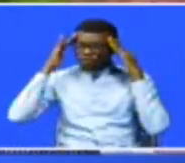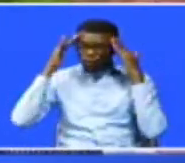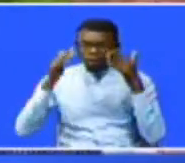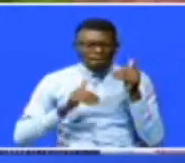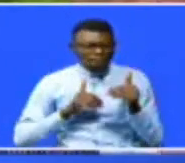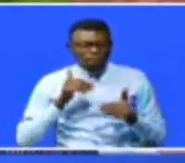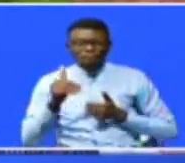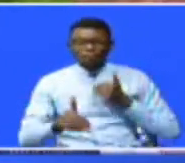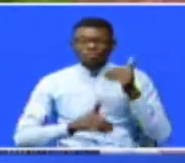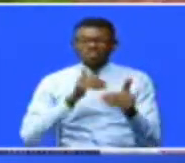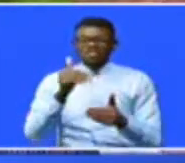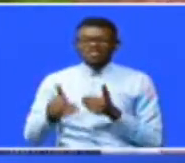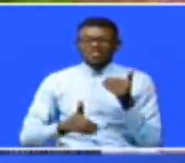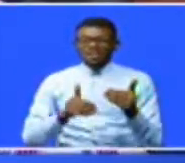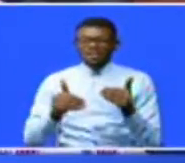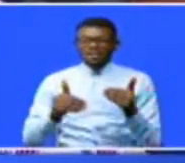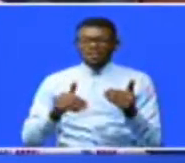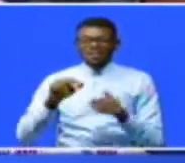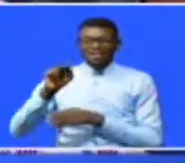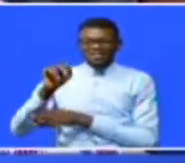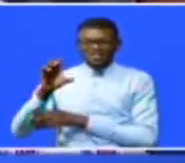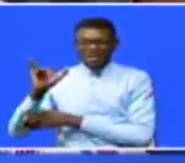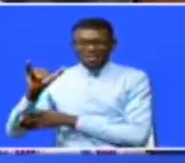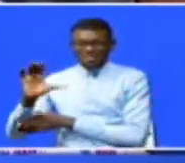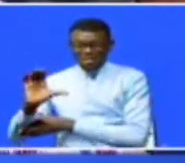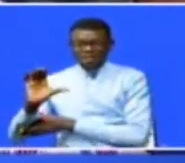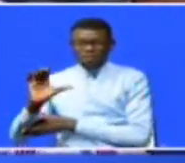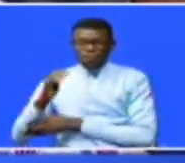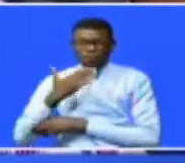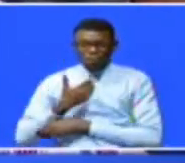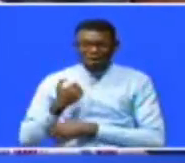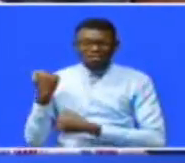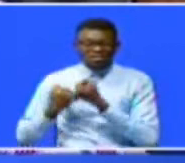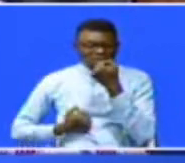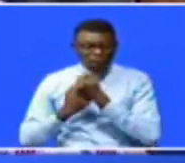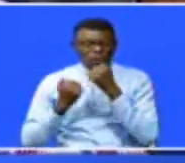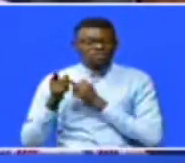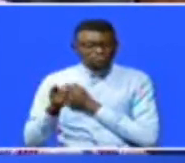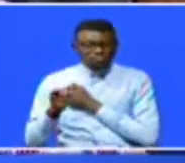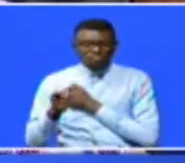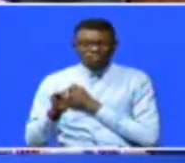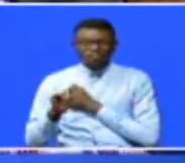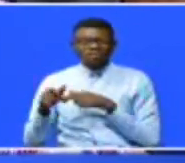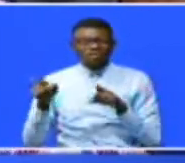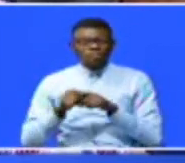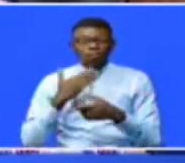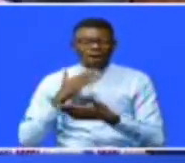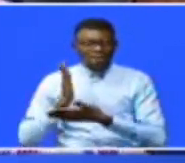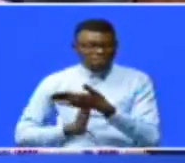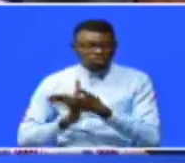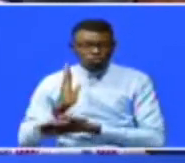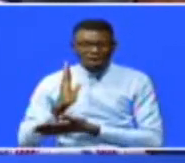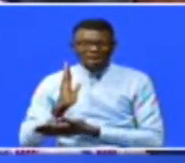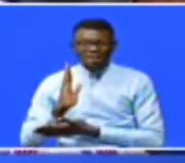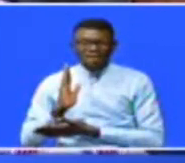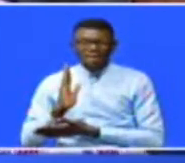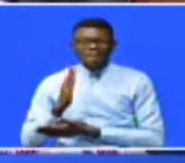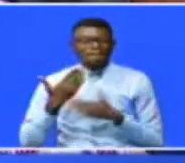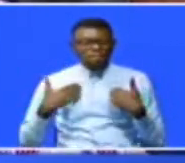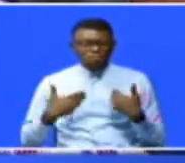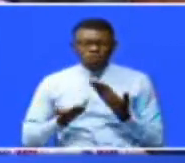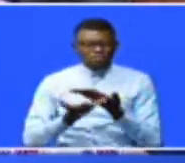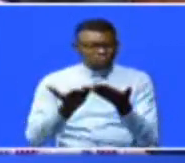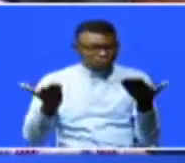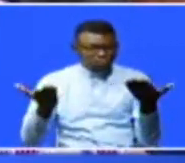this process that has been initiated by NCIC to work with it, to support it, to make sure that we reconcile our